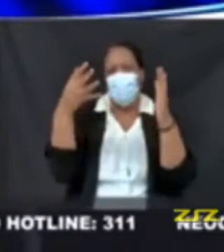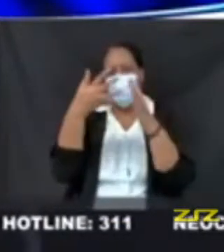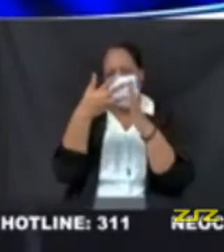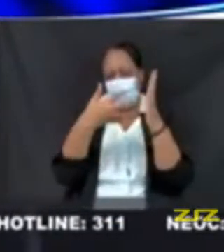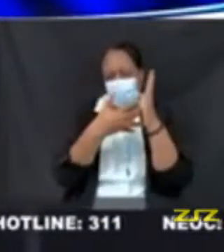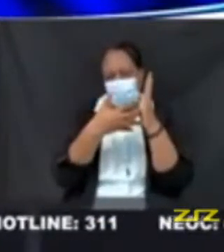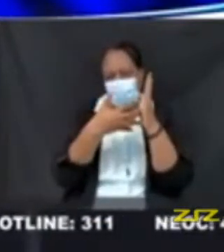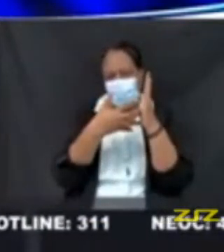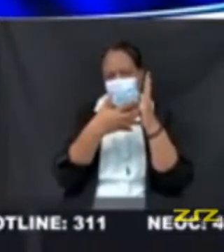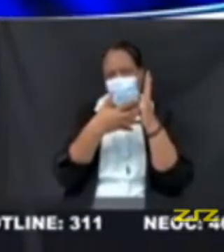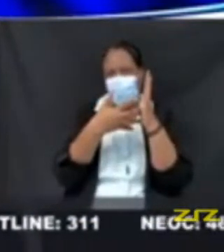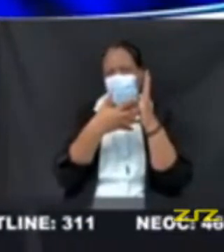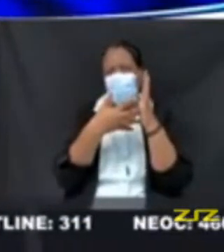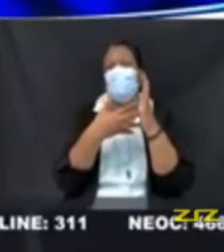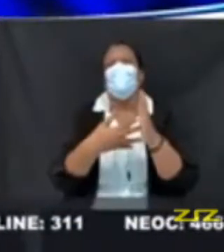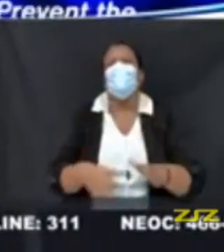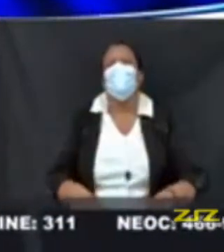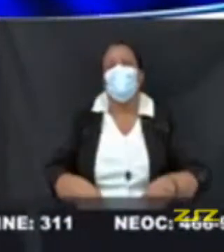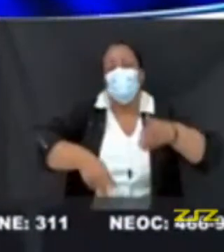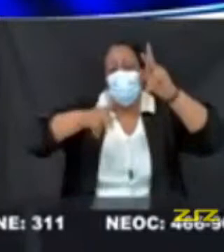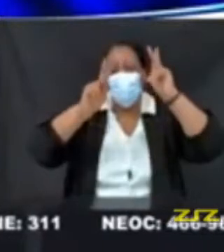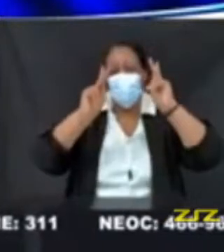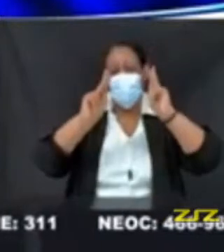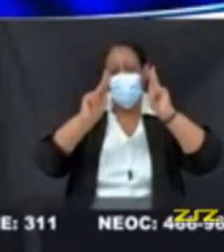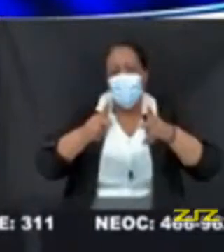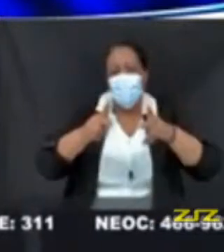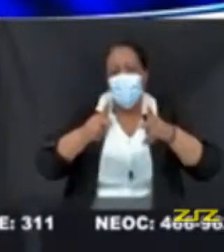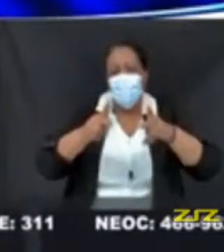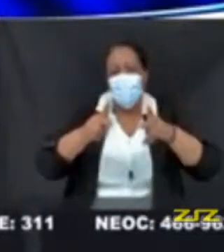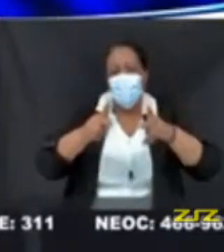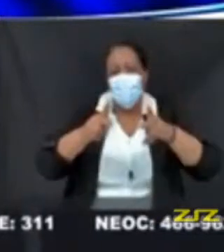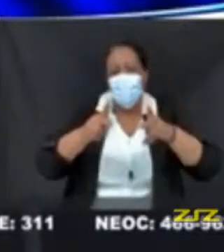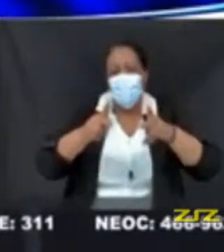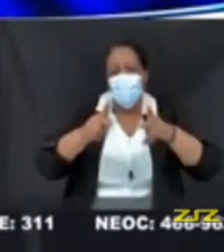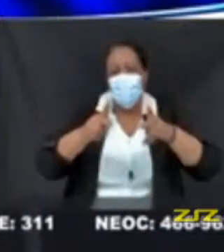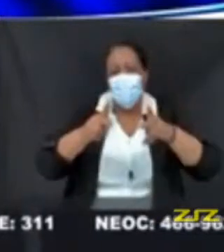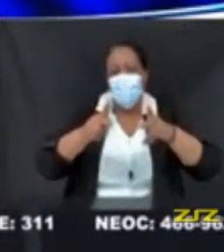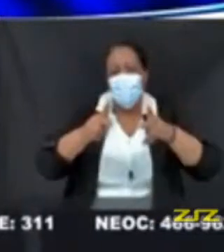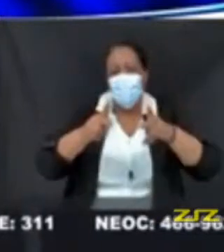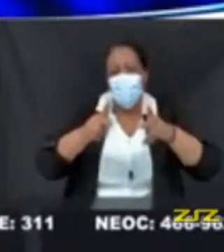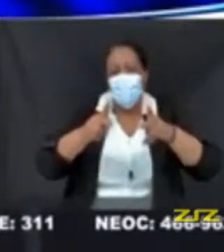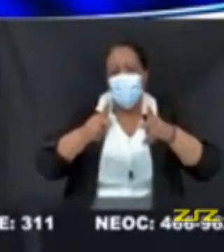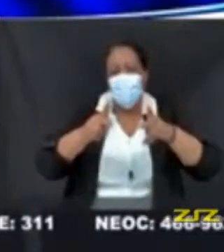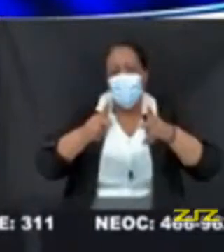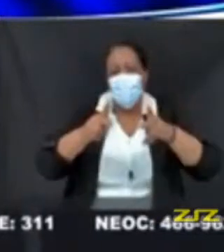Incoming travelers who are not fully vaccinated are